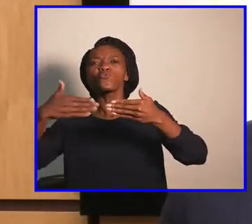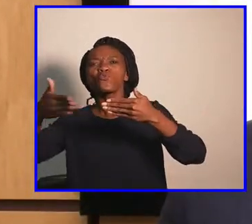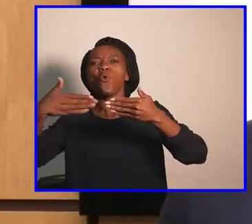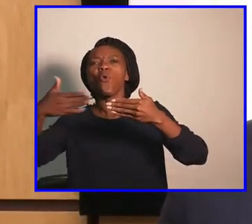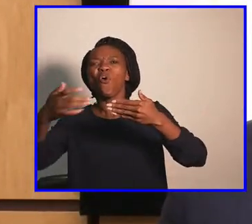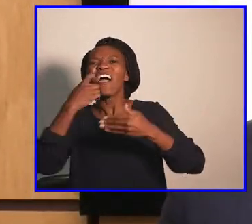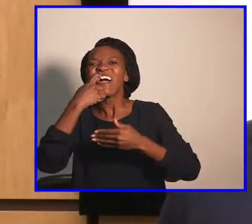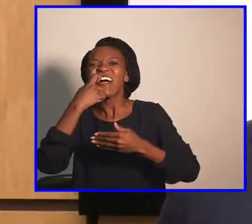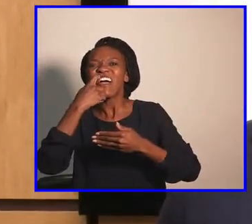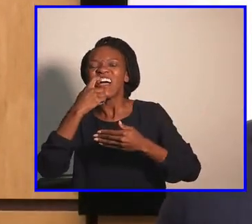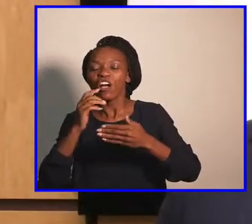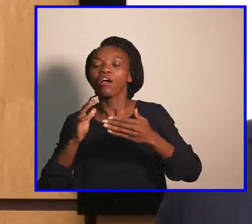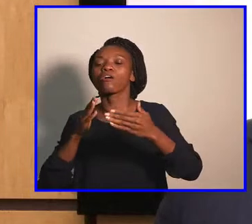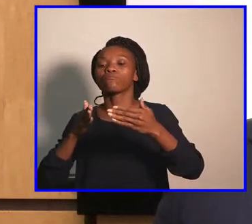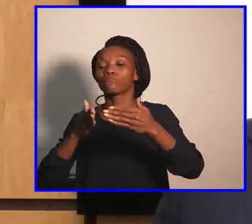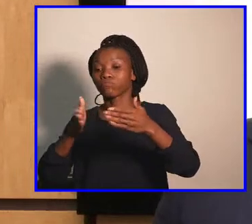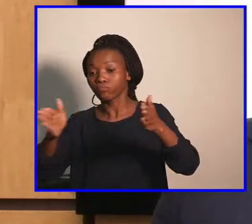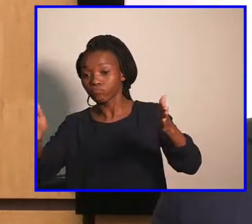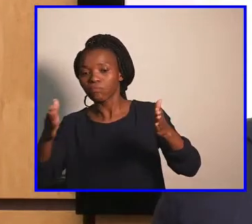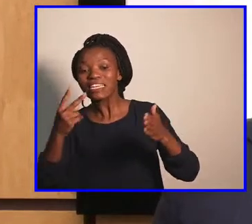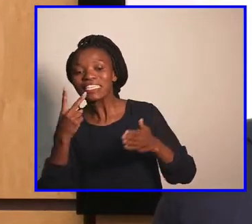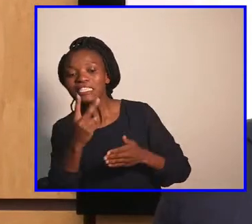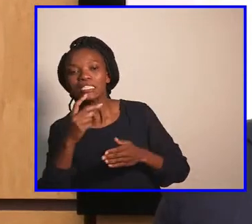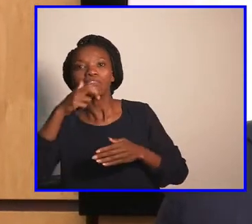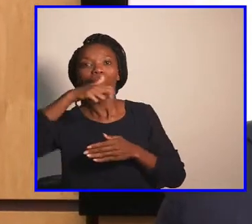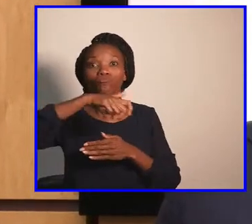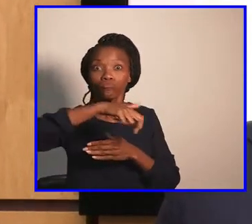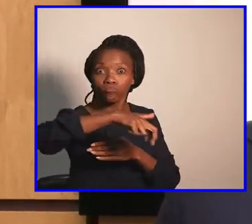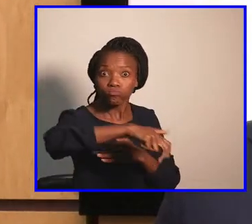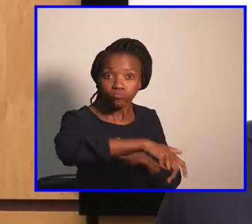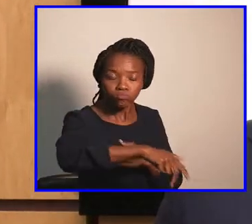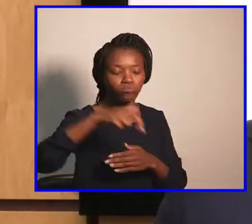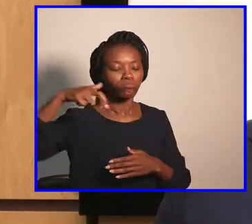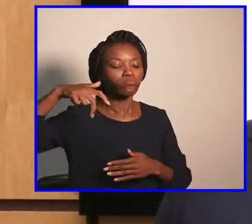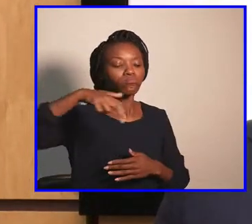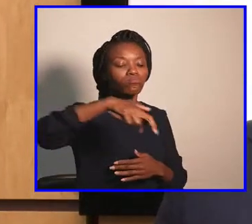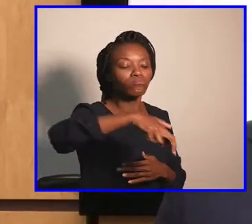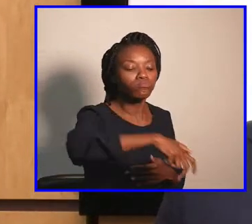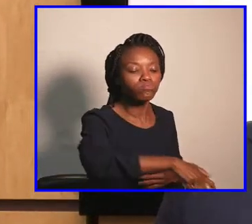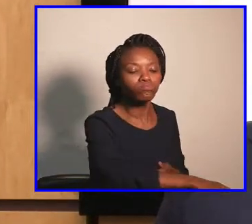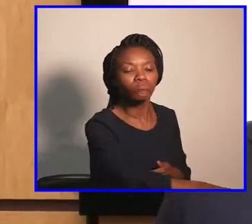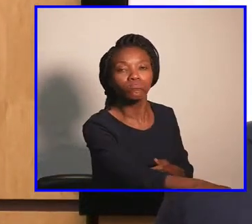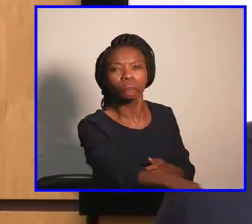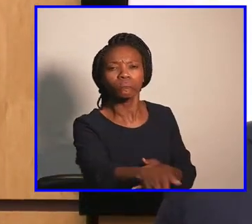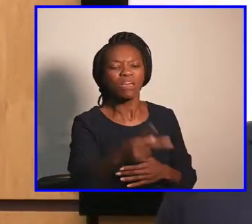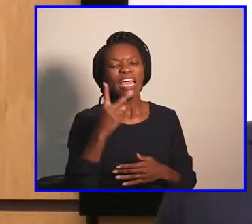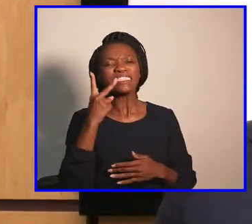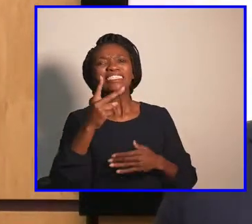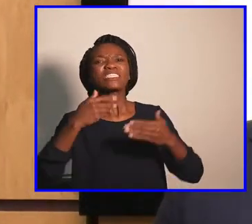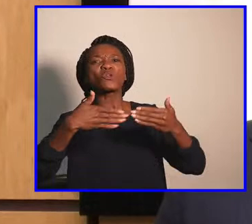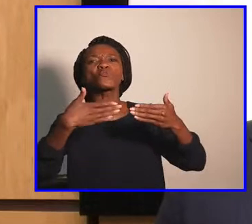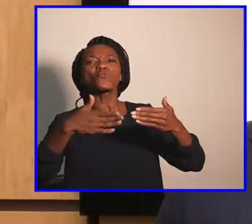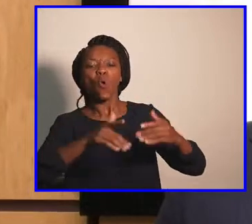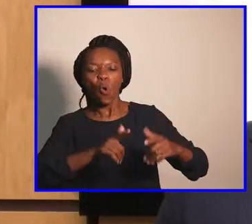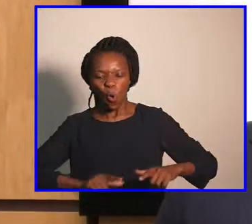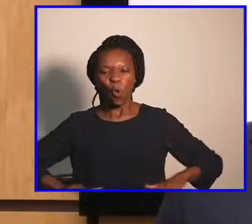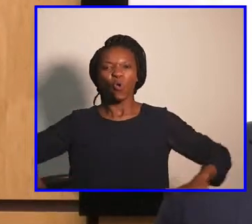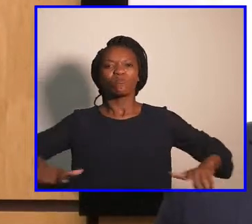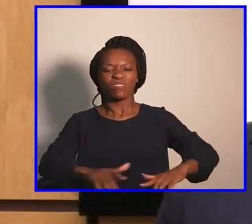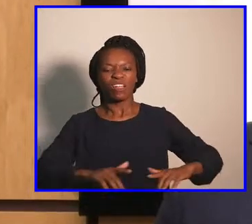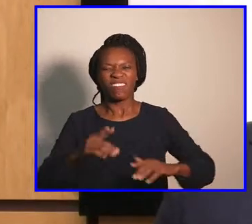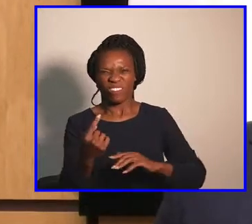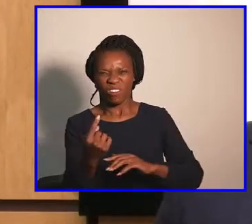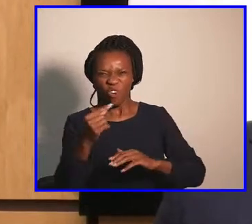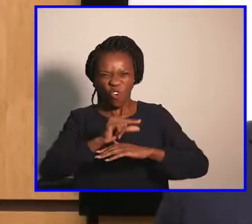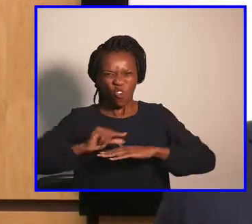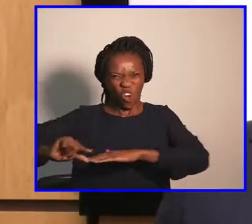the stairs that are going down. You'll go down through the stairs until you reach the door at the ground floor, and the